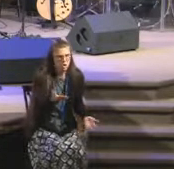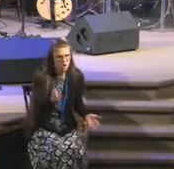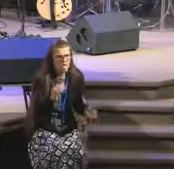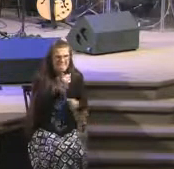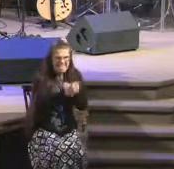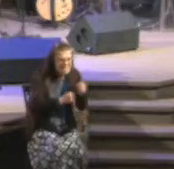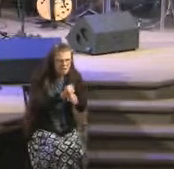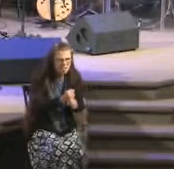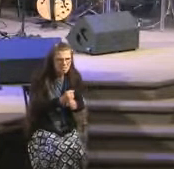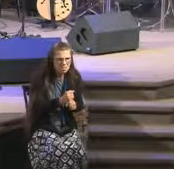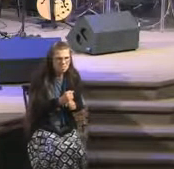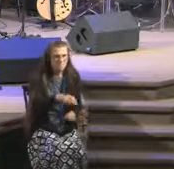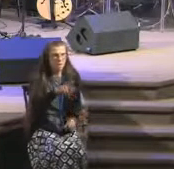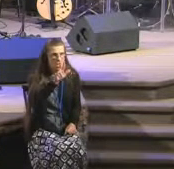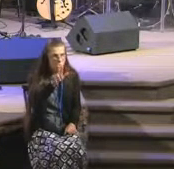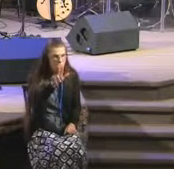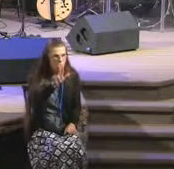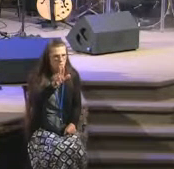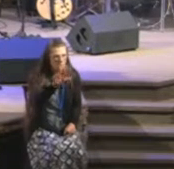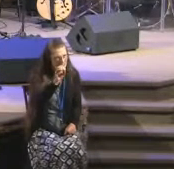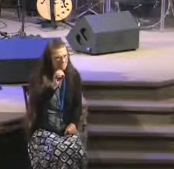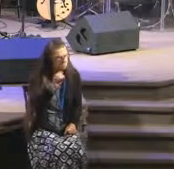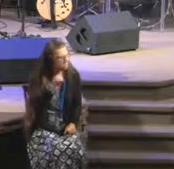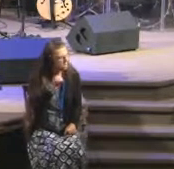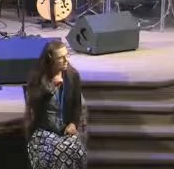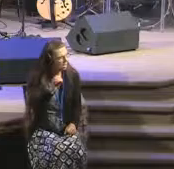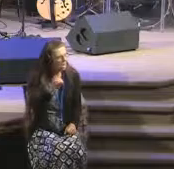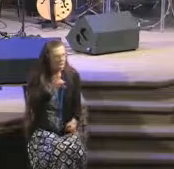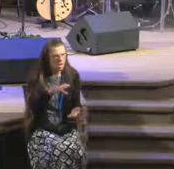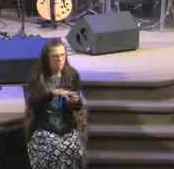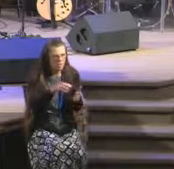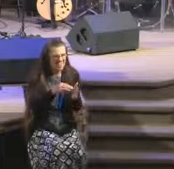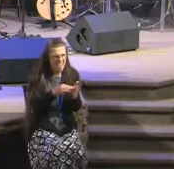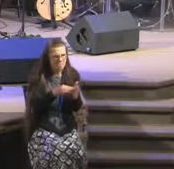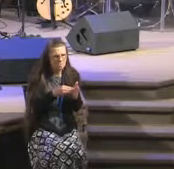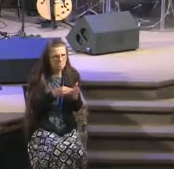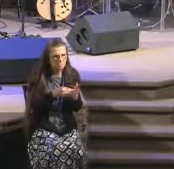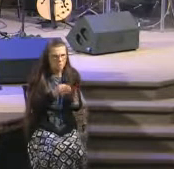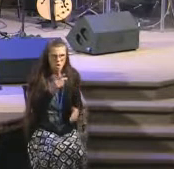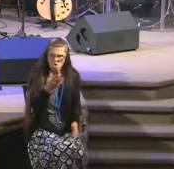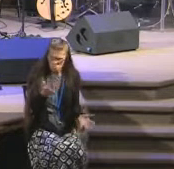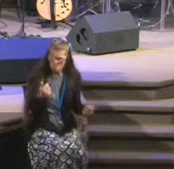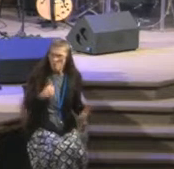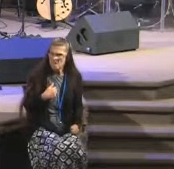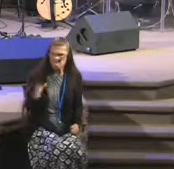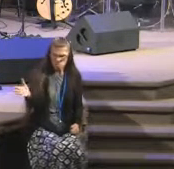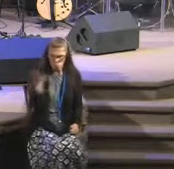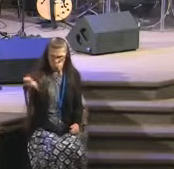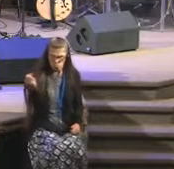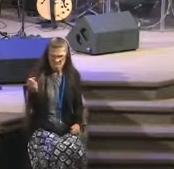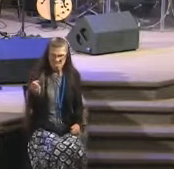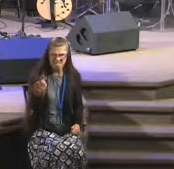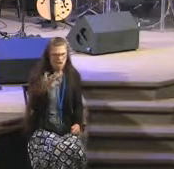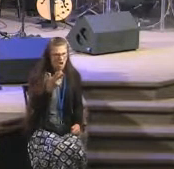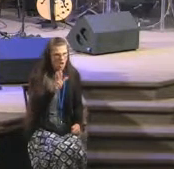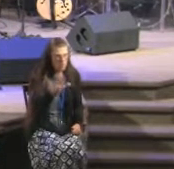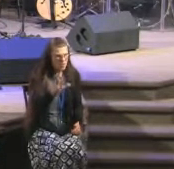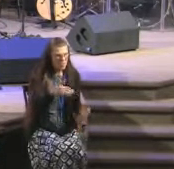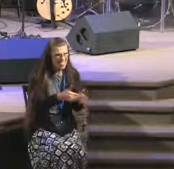church anywhere. Let's reach them. You want me to reach 3,000 people? Well, if you got that means, you go right